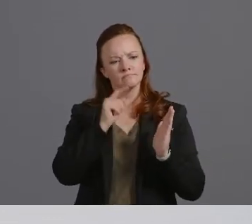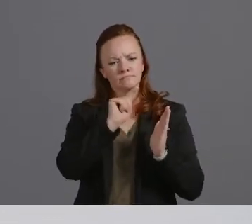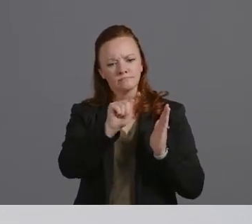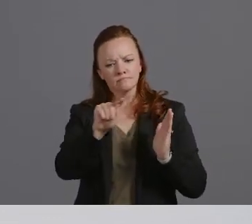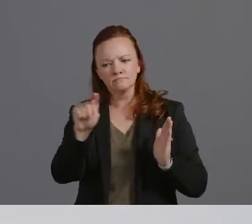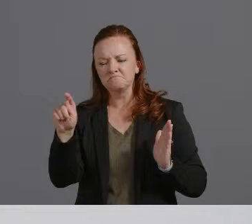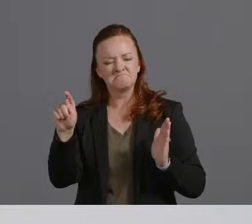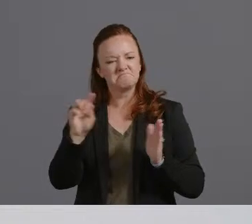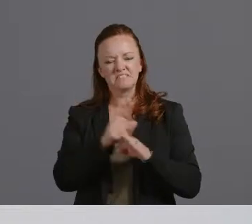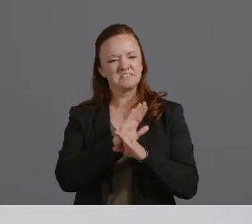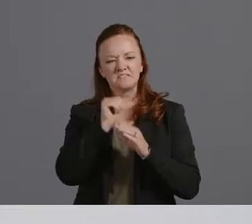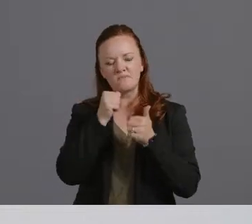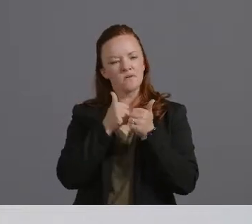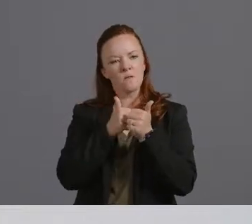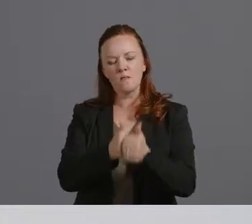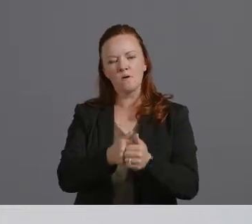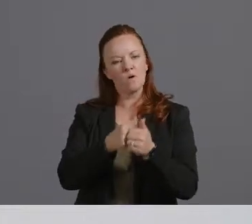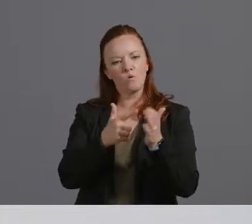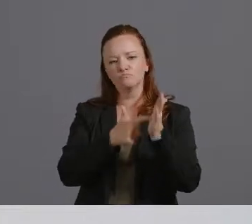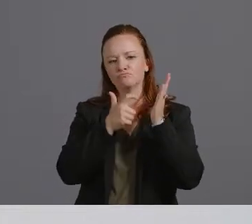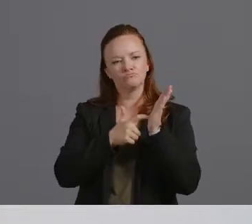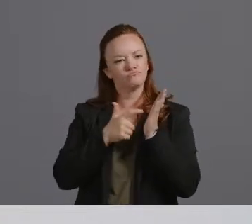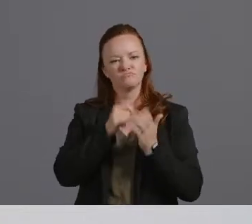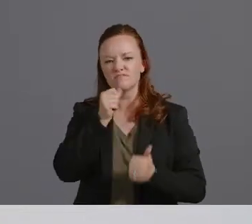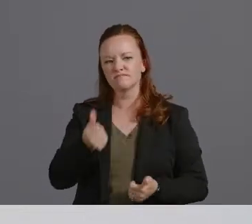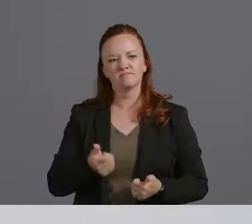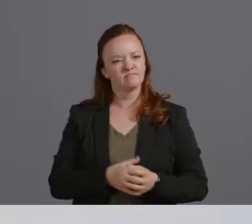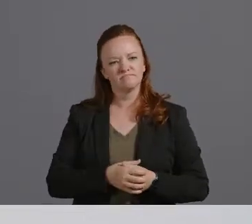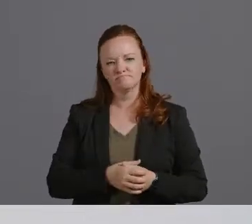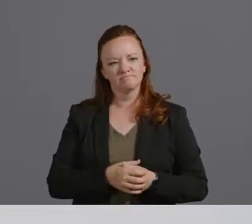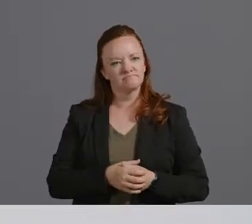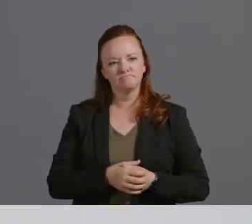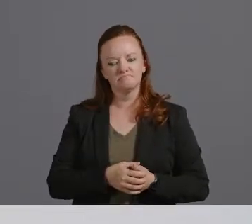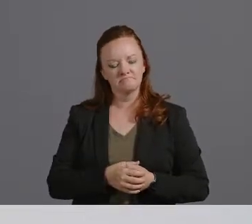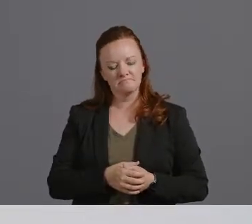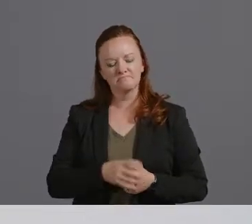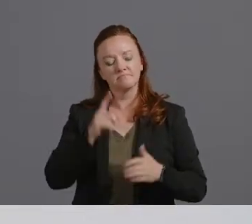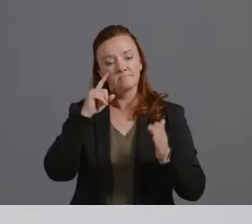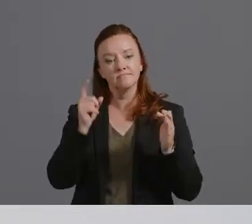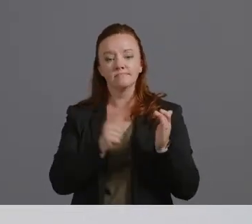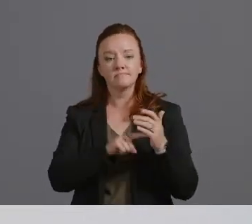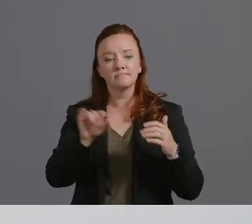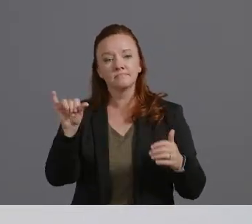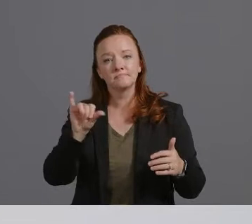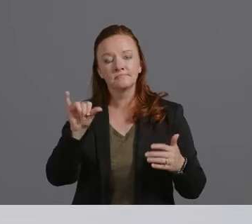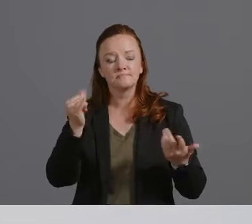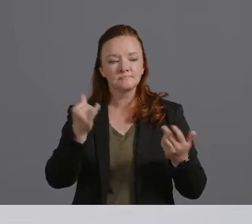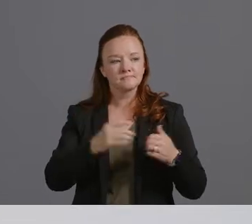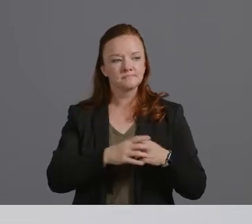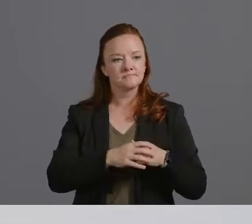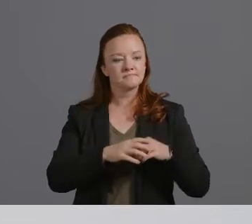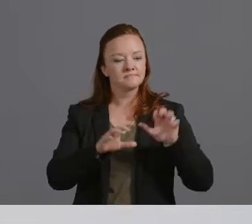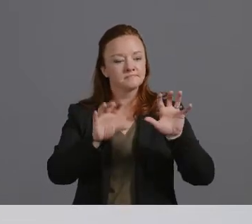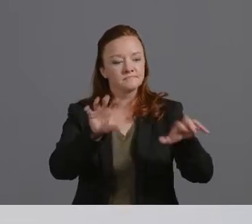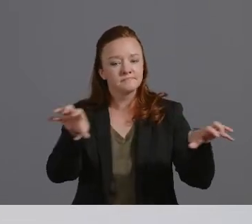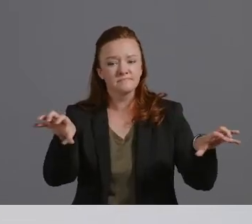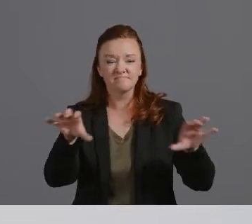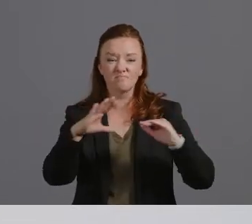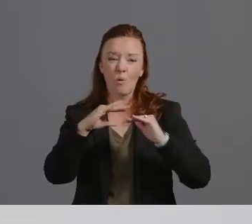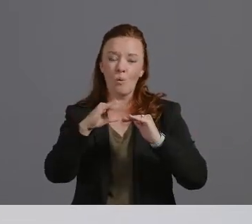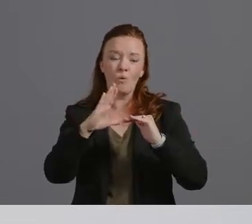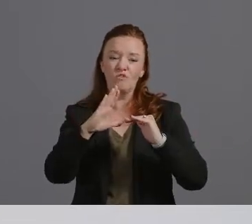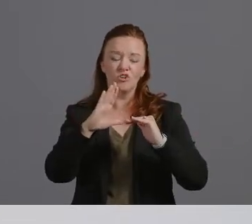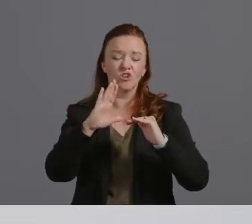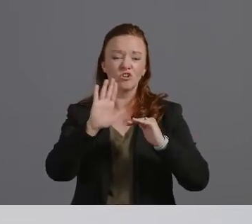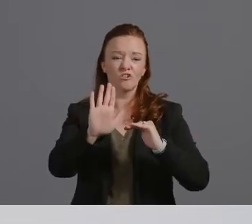really, following the rules, 100%. We saw, the different places that had maybe more than the capacity